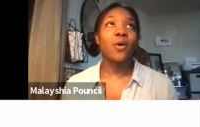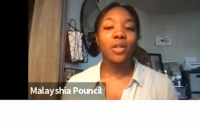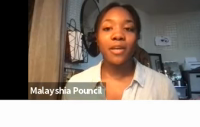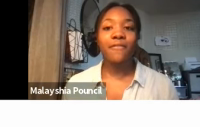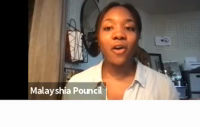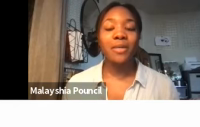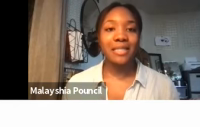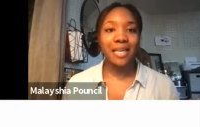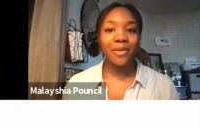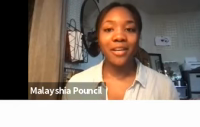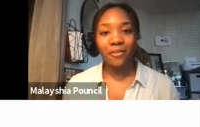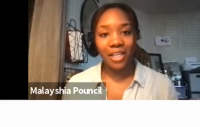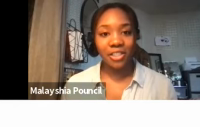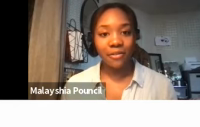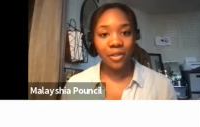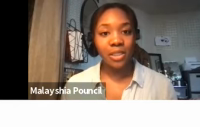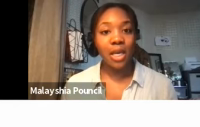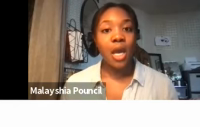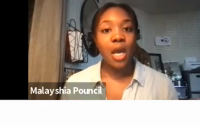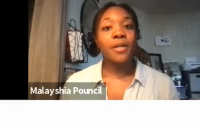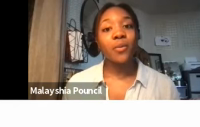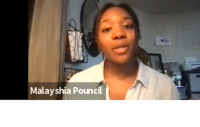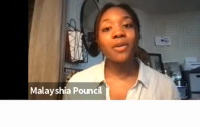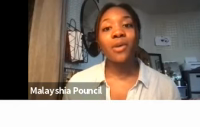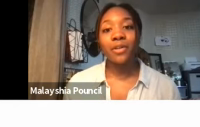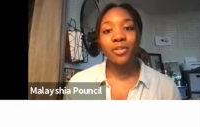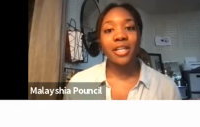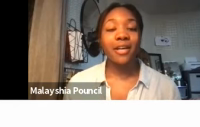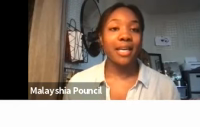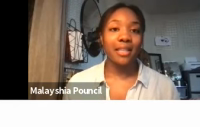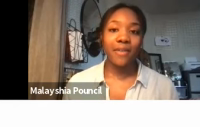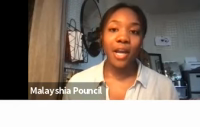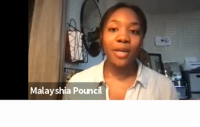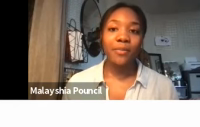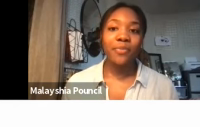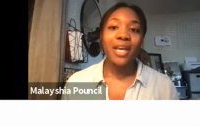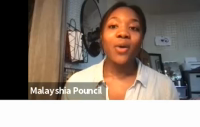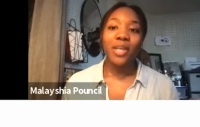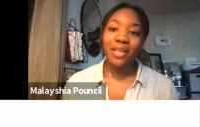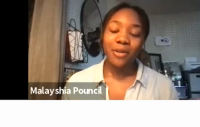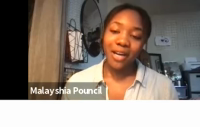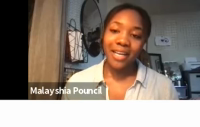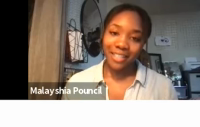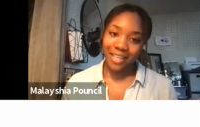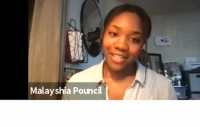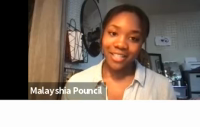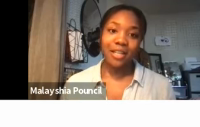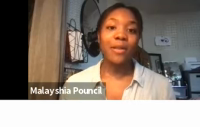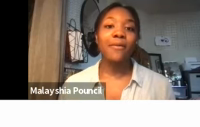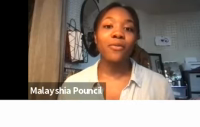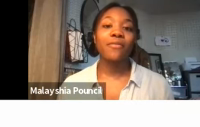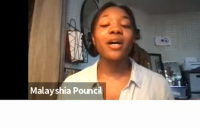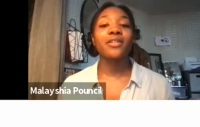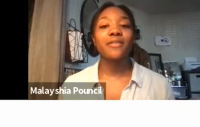not to only be involved in STEM and innovation fields, but show we can be revolutionary in this environment. And with it, provide education